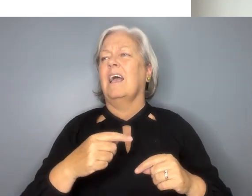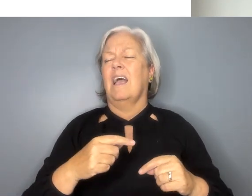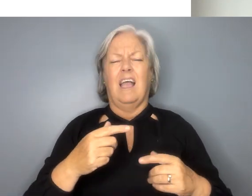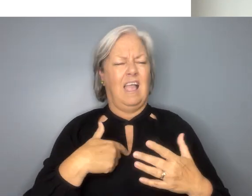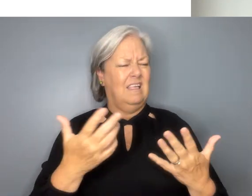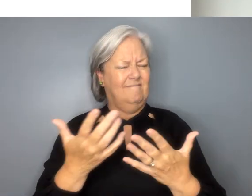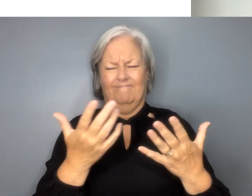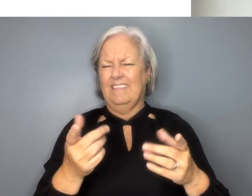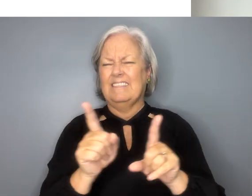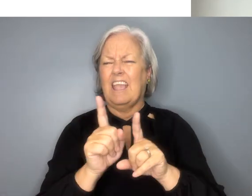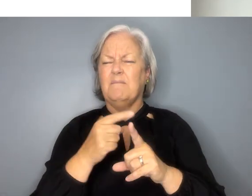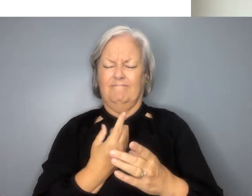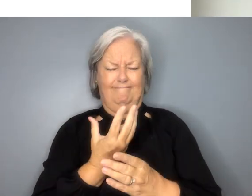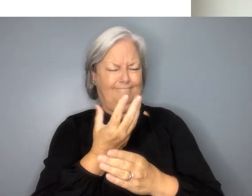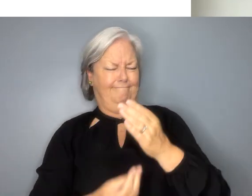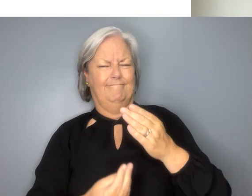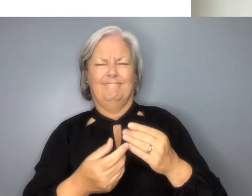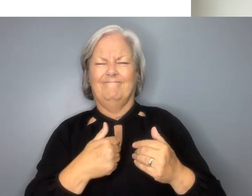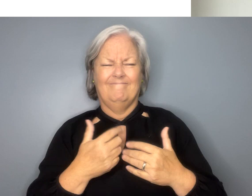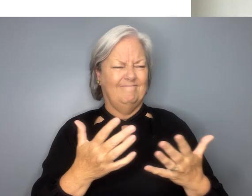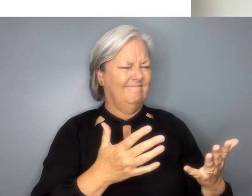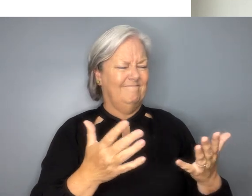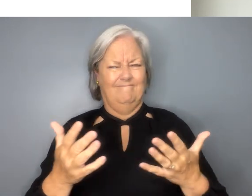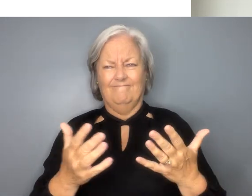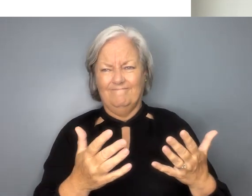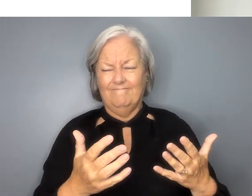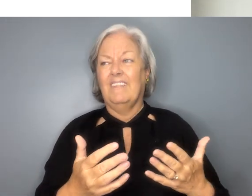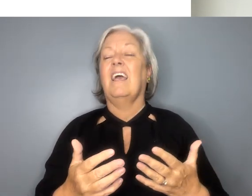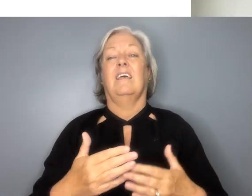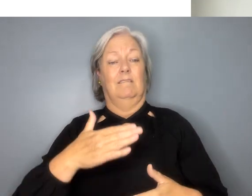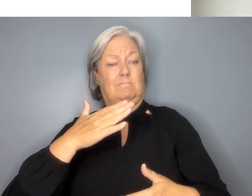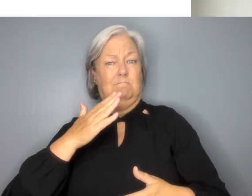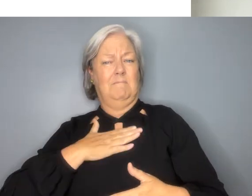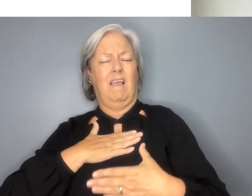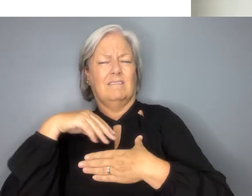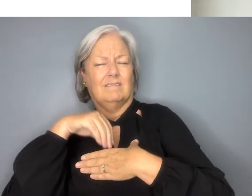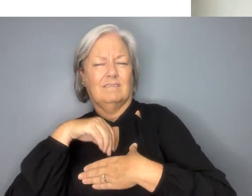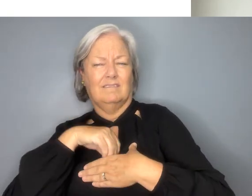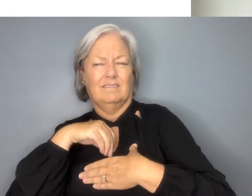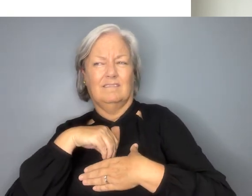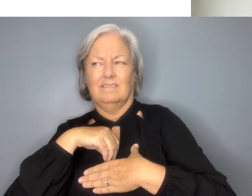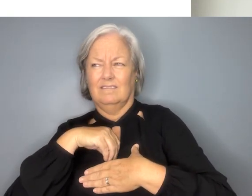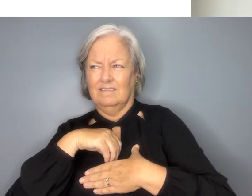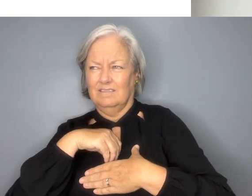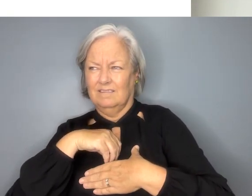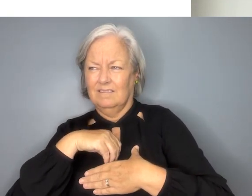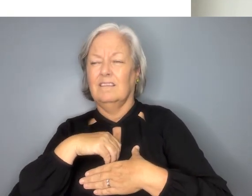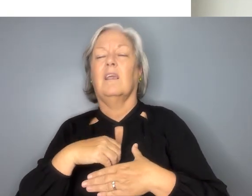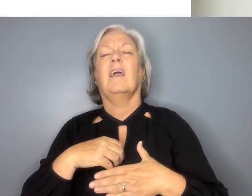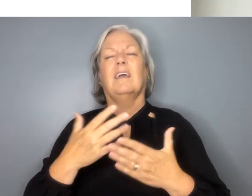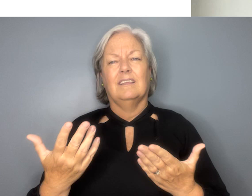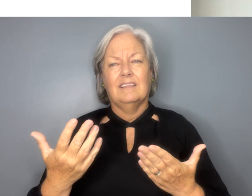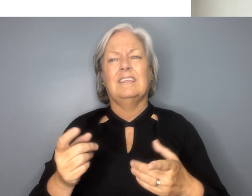like I missed a lesson somewhere. And part of me coming to terms with my gender dysphoria, one of the big steps in